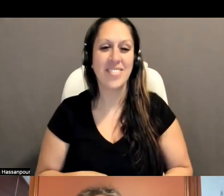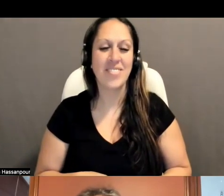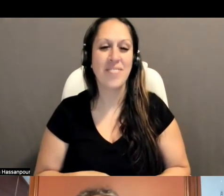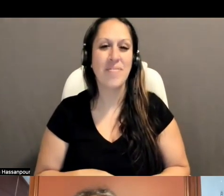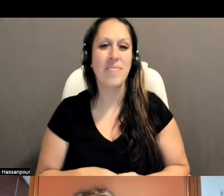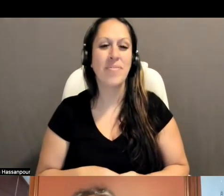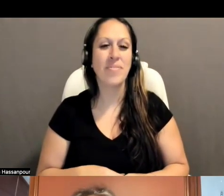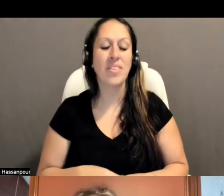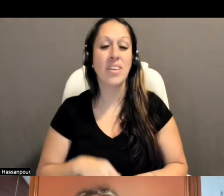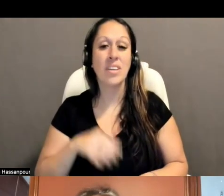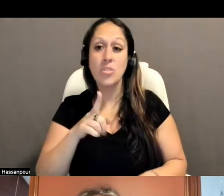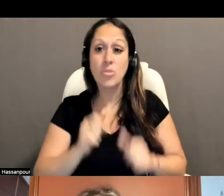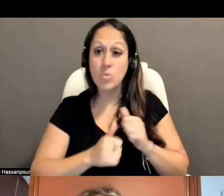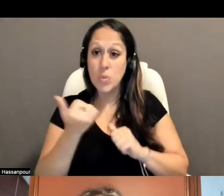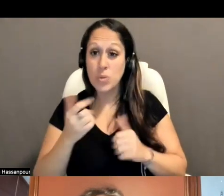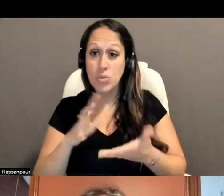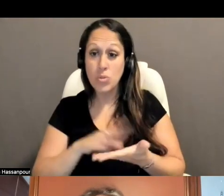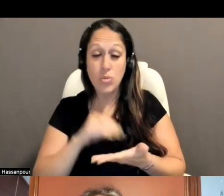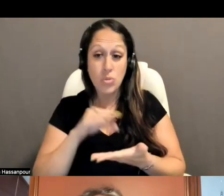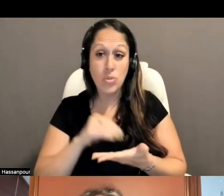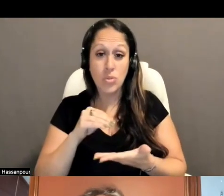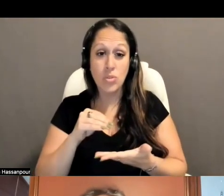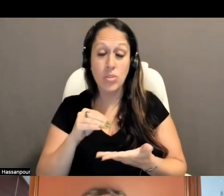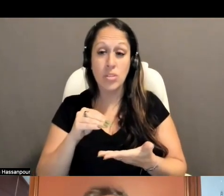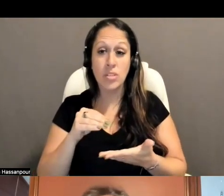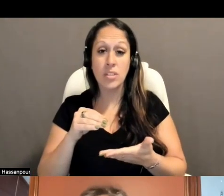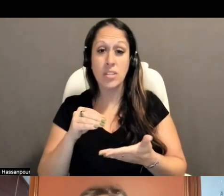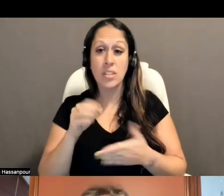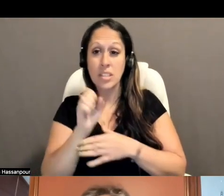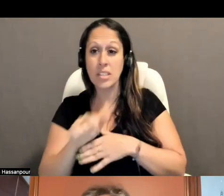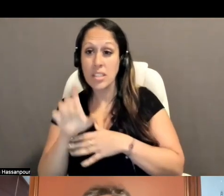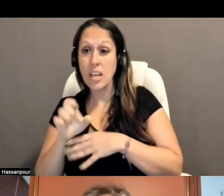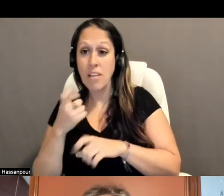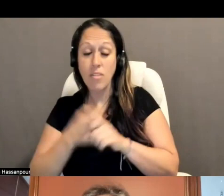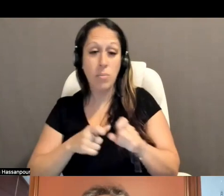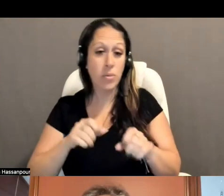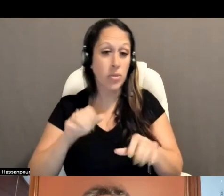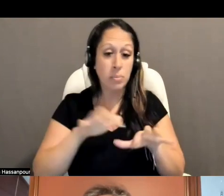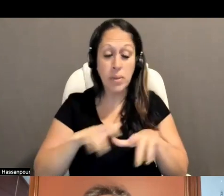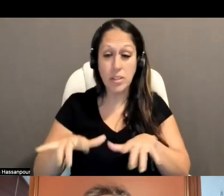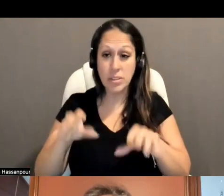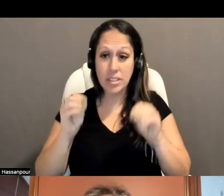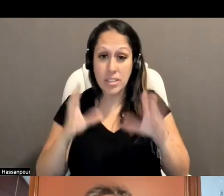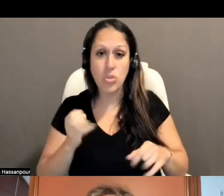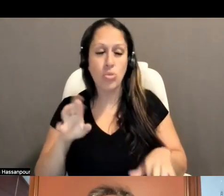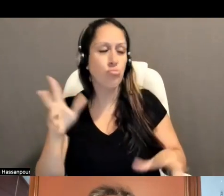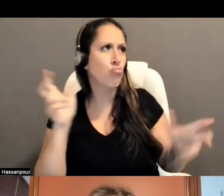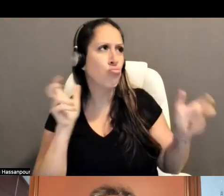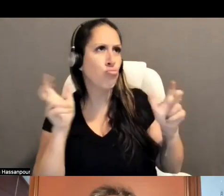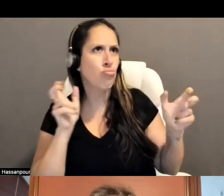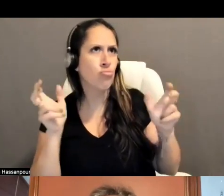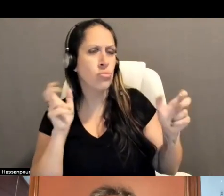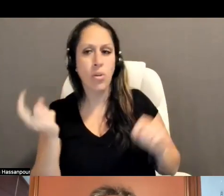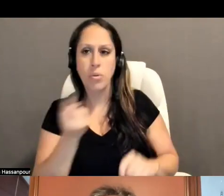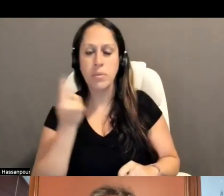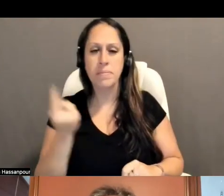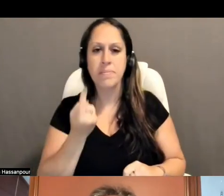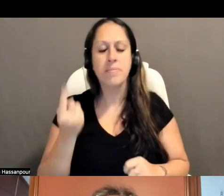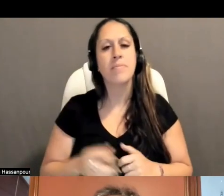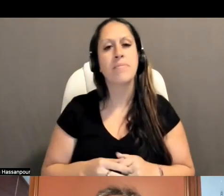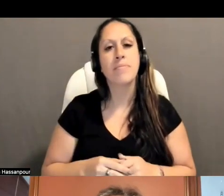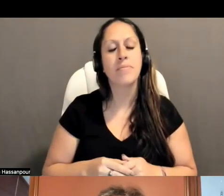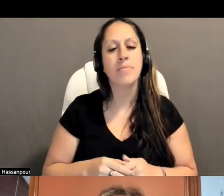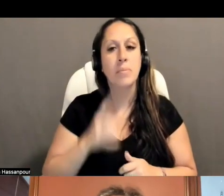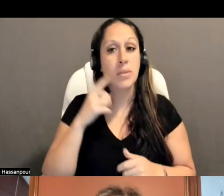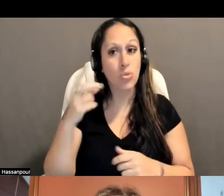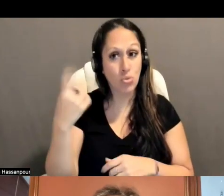So, did you mostly learn technique from your piano teachers, or did you just fool around and play by ear all the time? Because